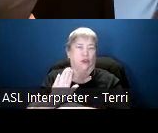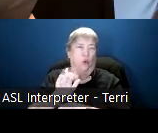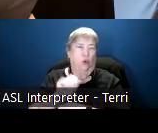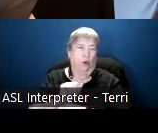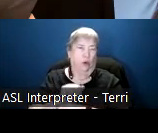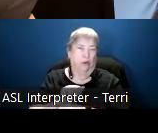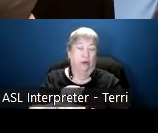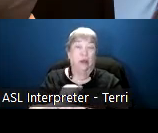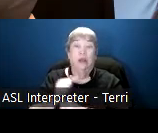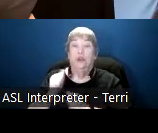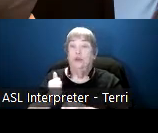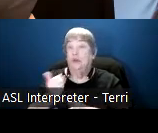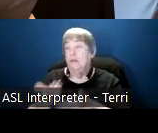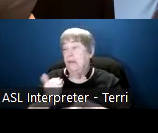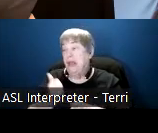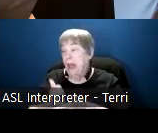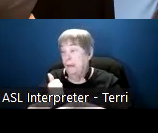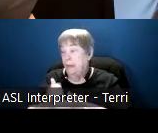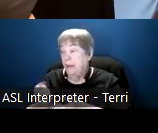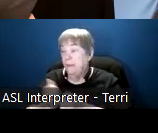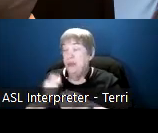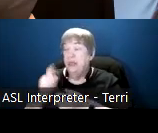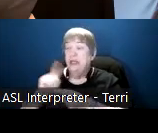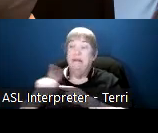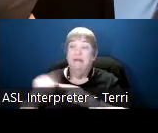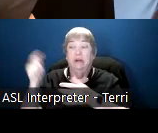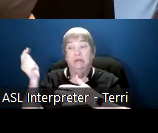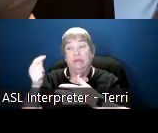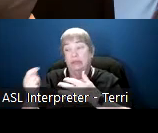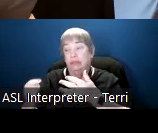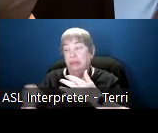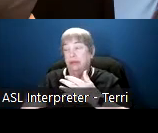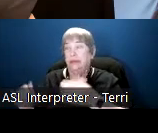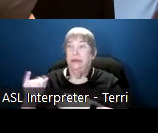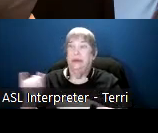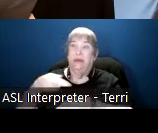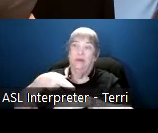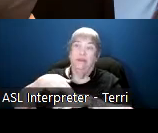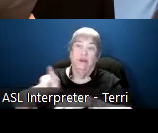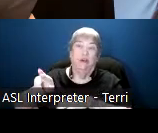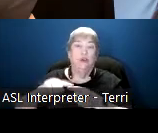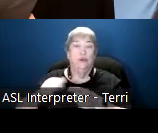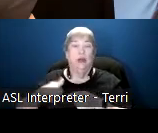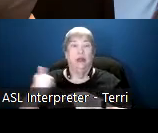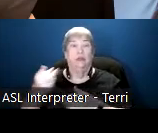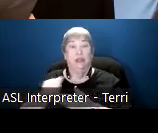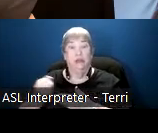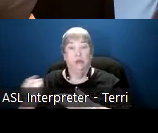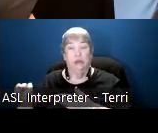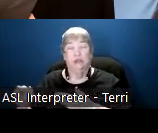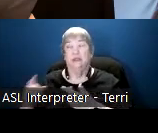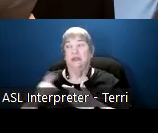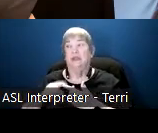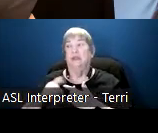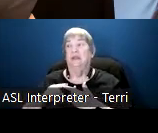the survivor with a variety of issues. That could be referring them to other resources. That could